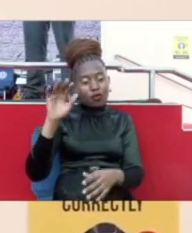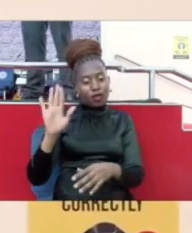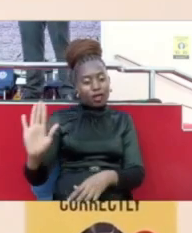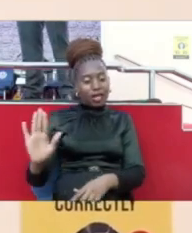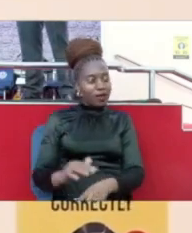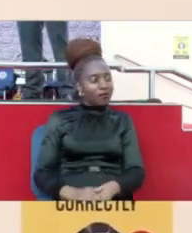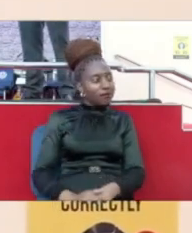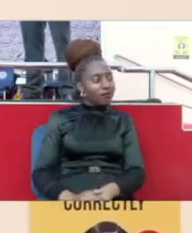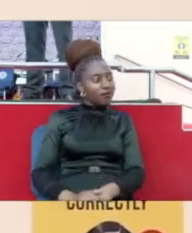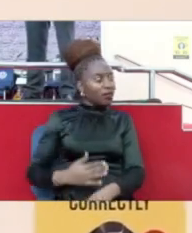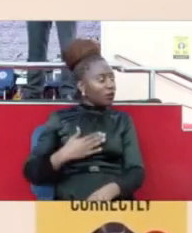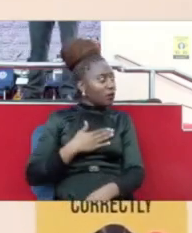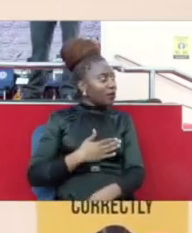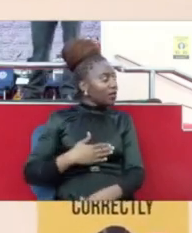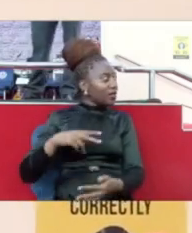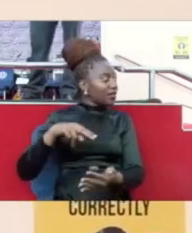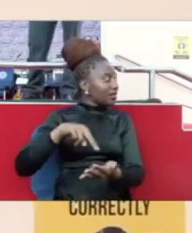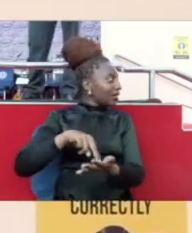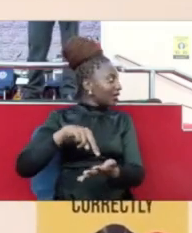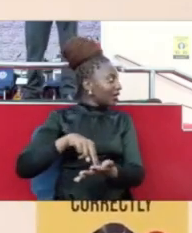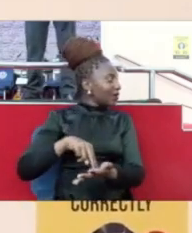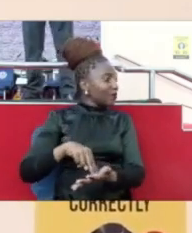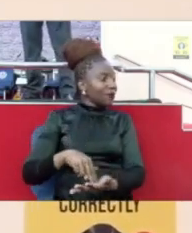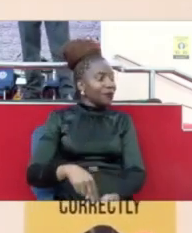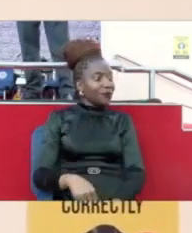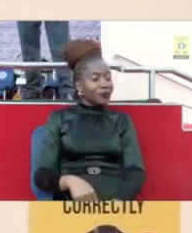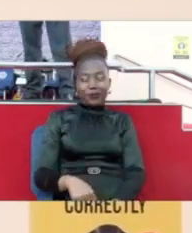Stand up. Uweze ukasimama.